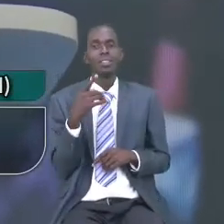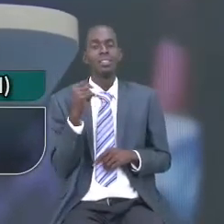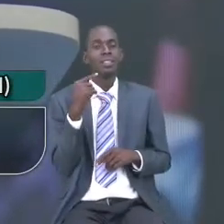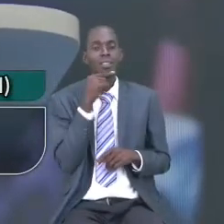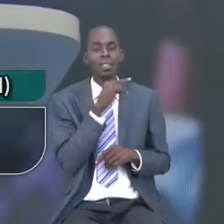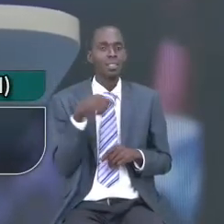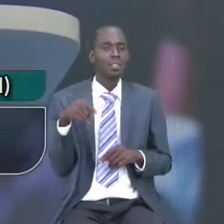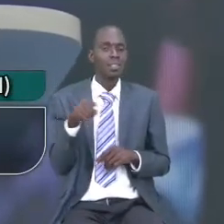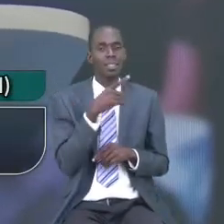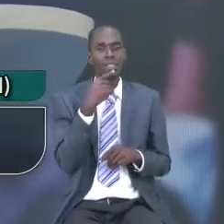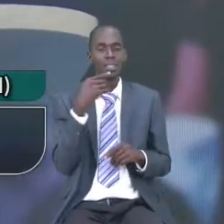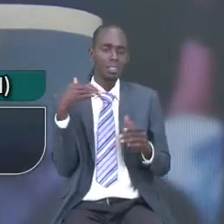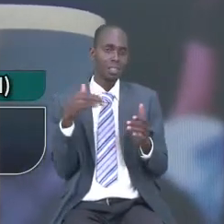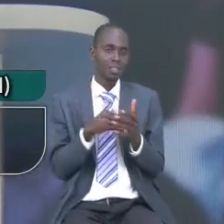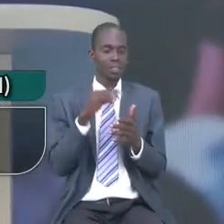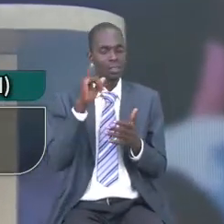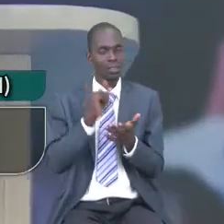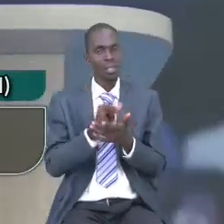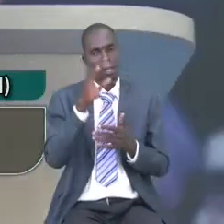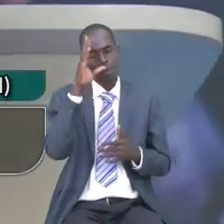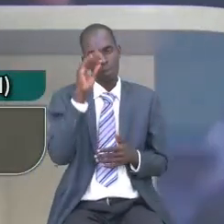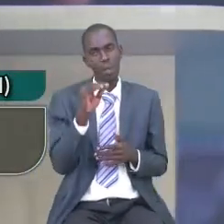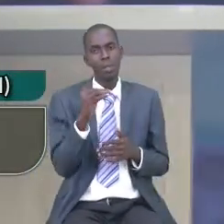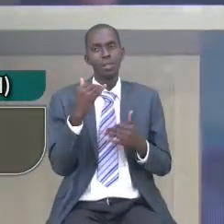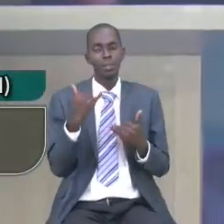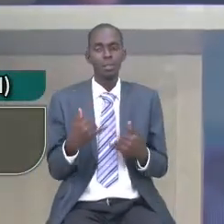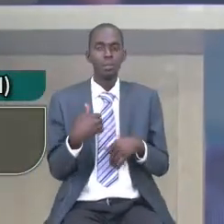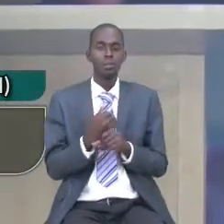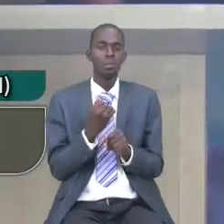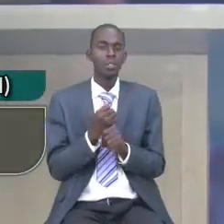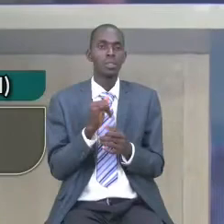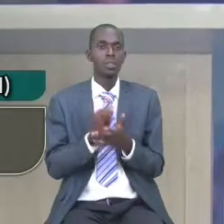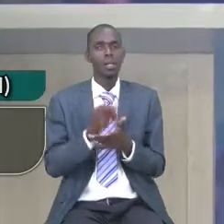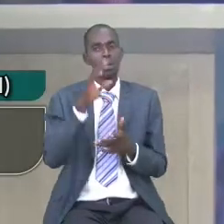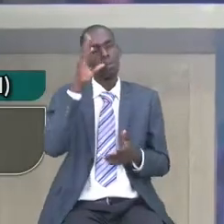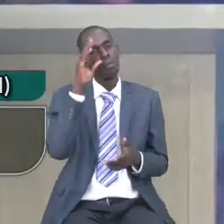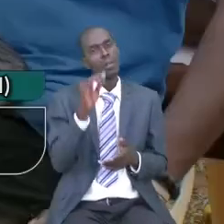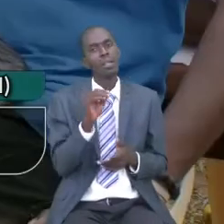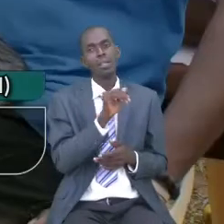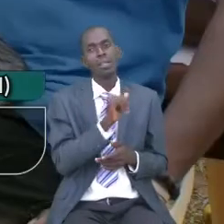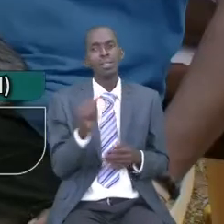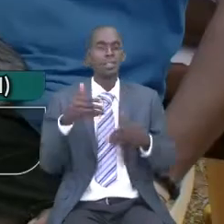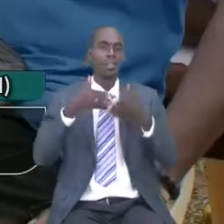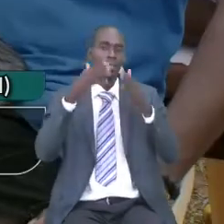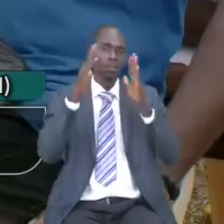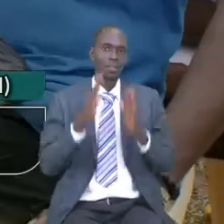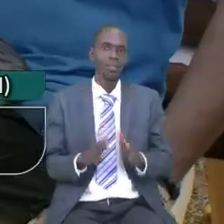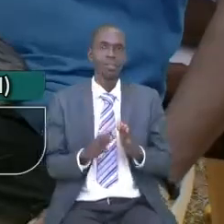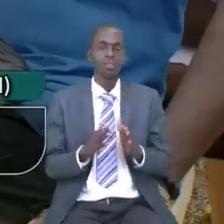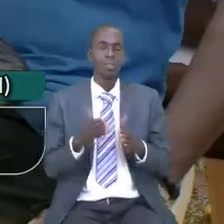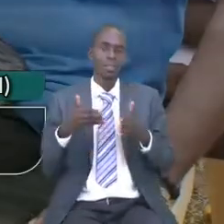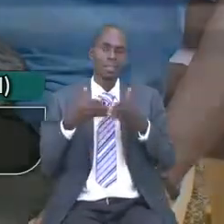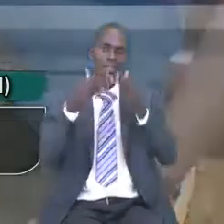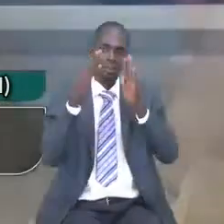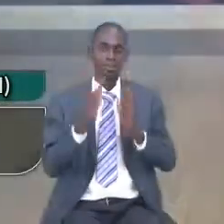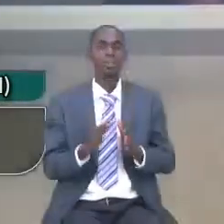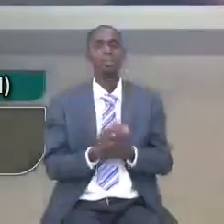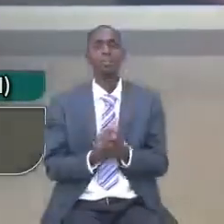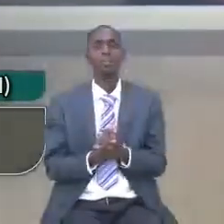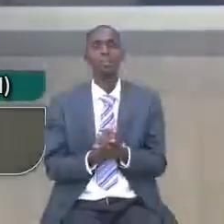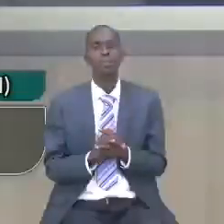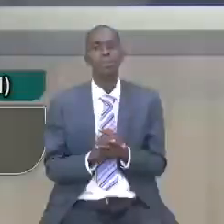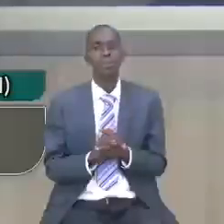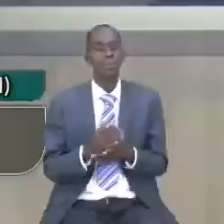him, now made him a leader. A leader. He got from